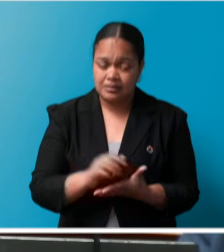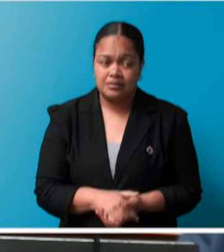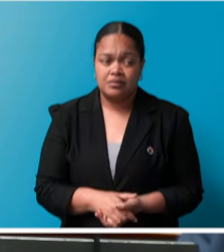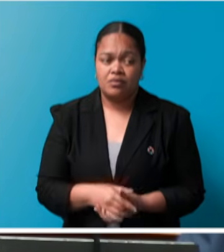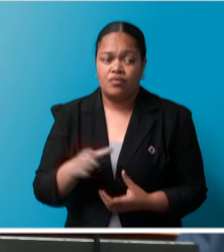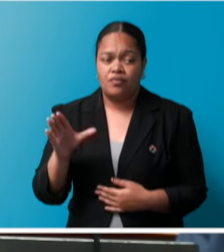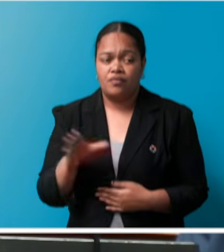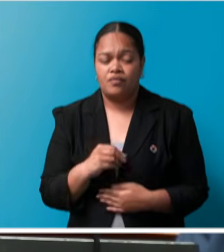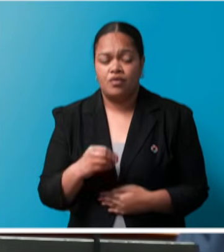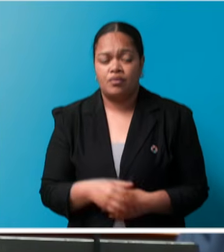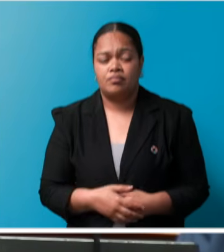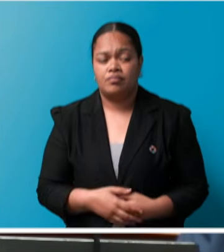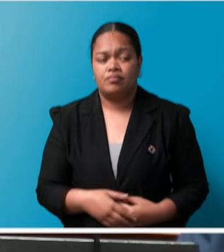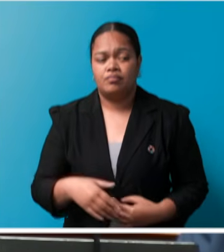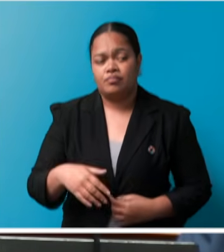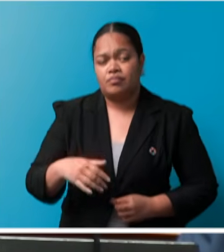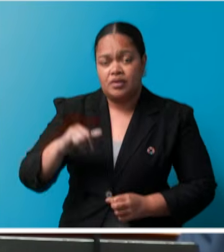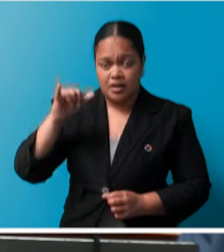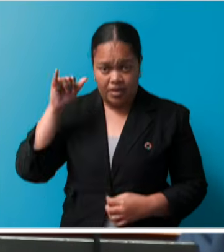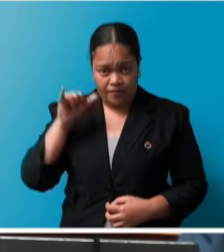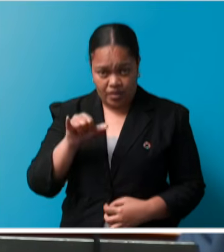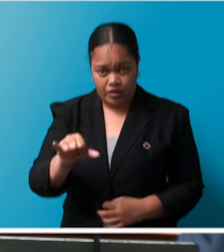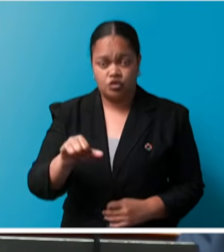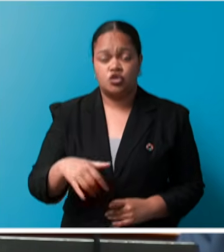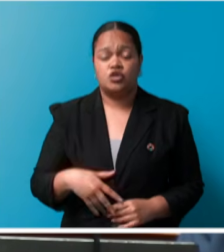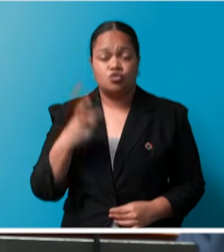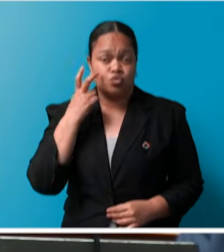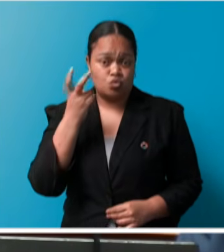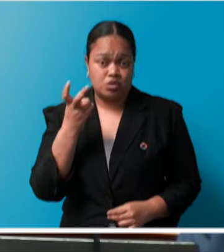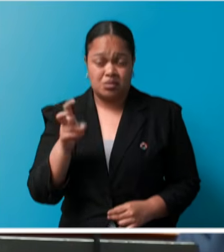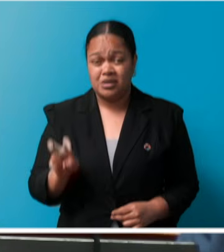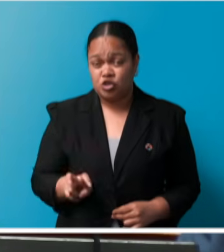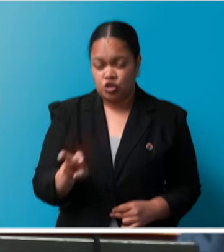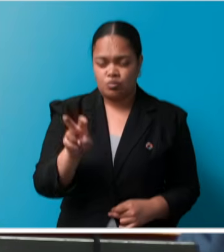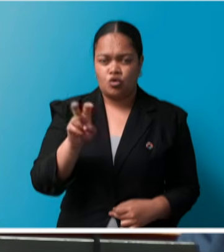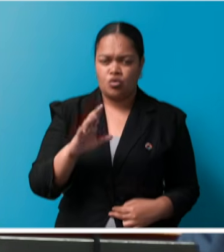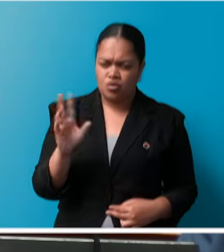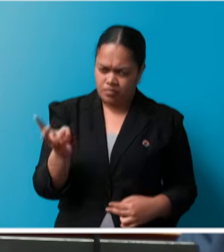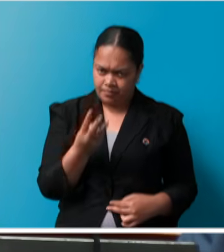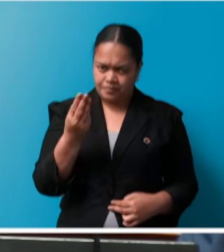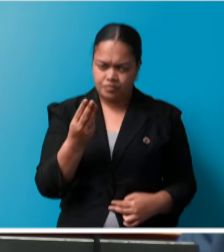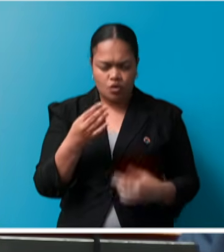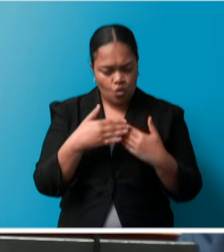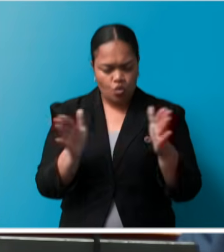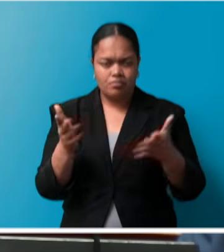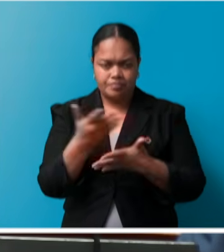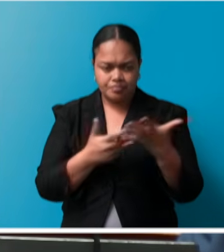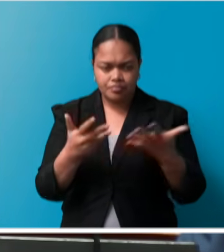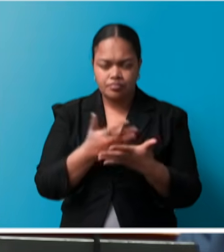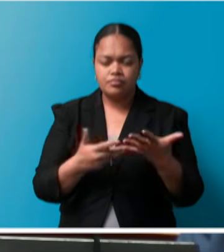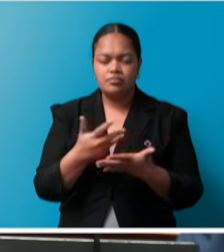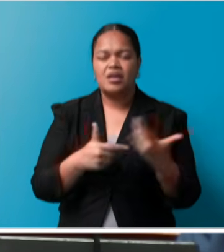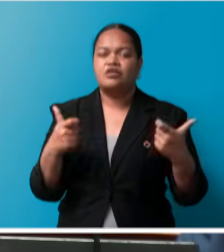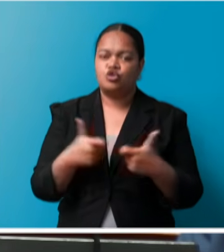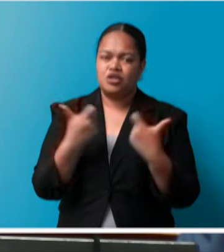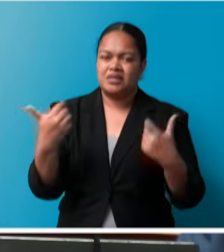aviation, tourism, and transport sectors to openly discuss the challenges